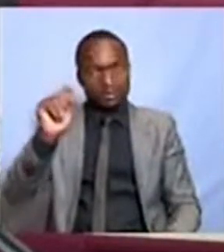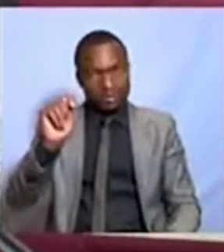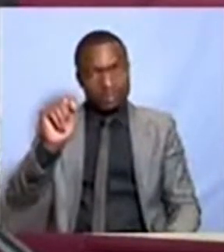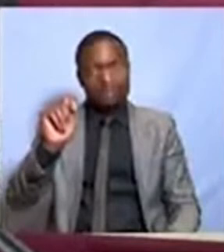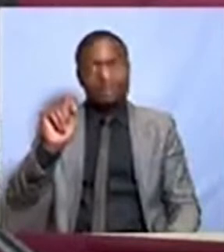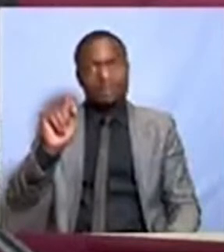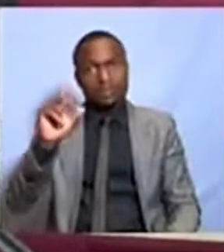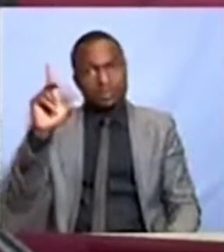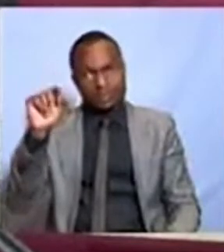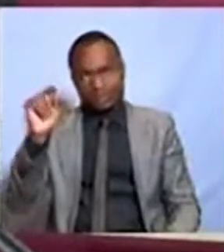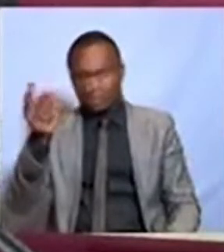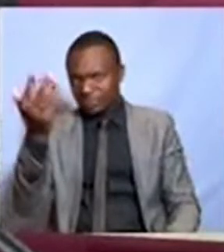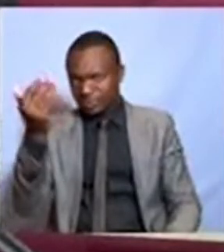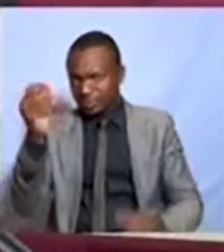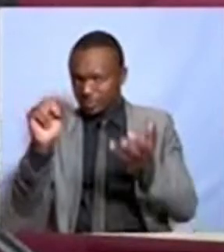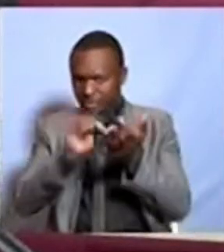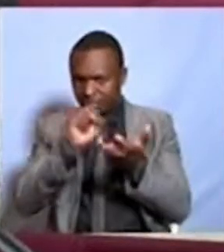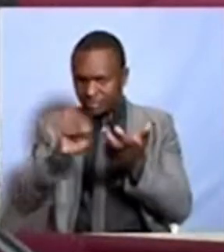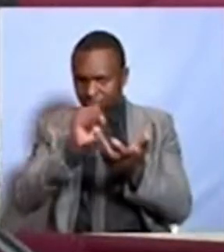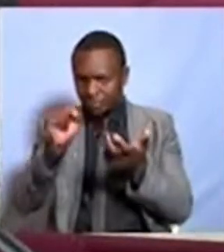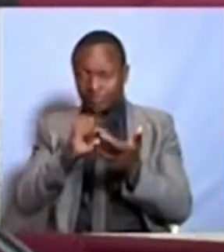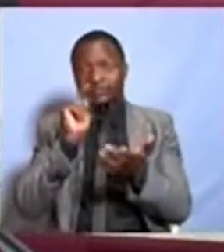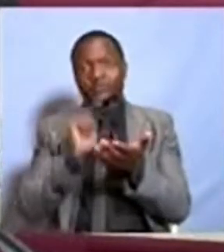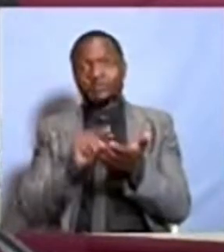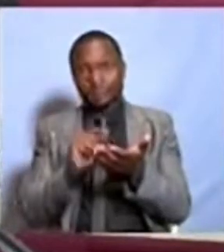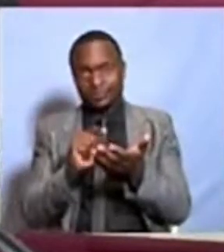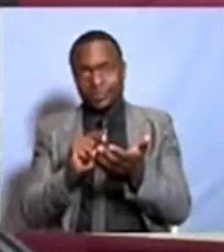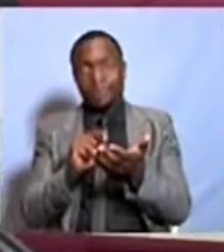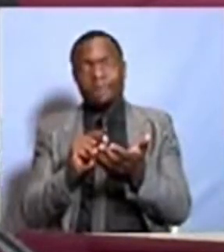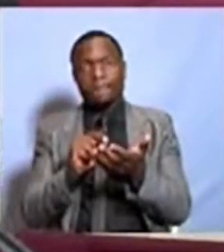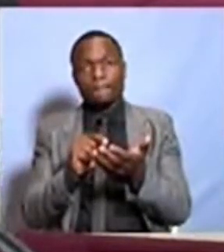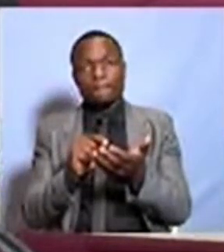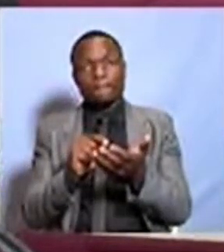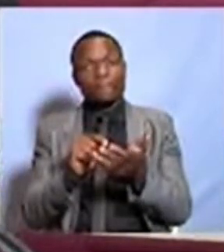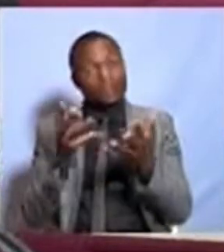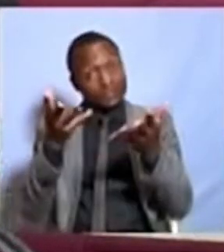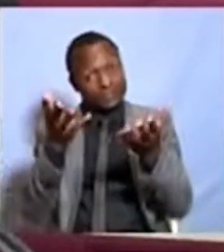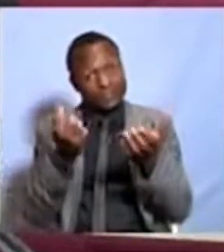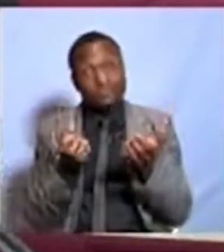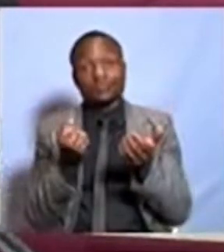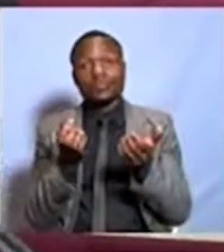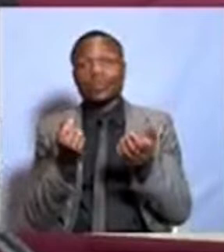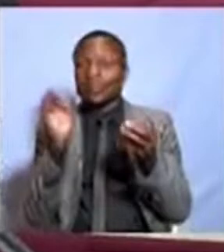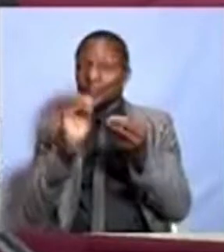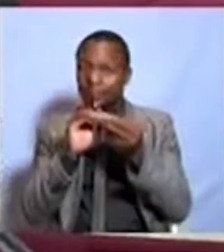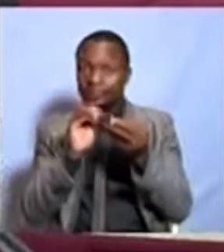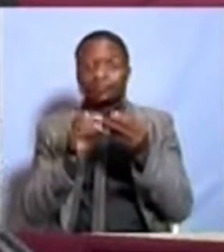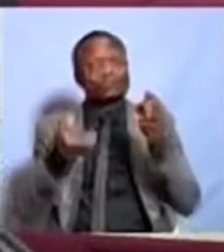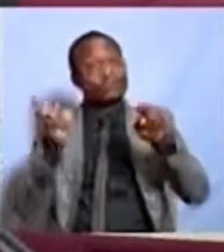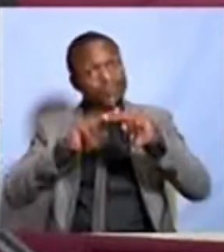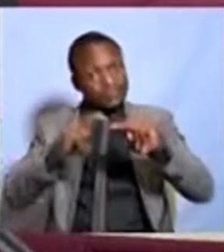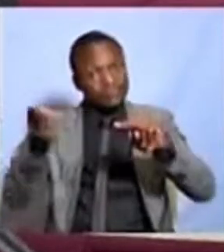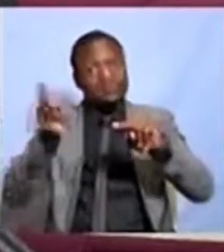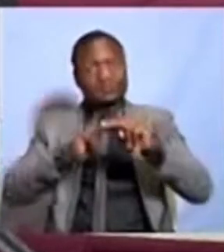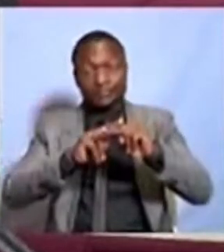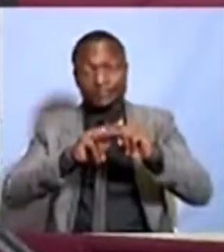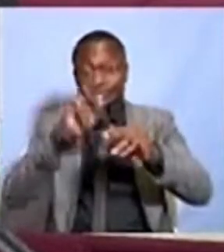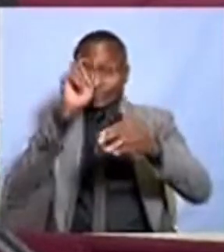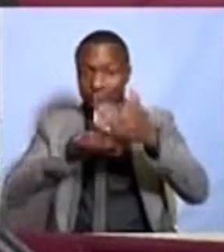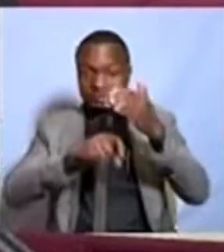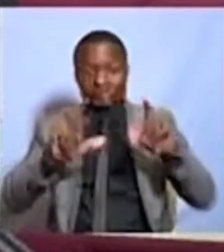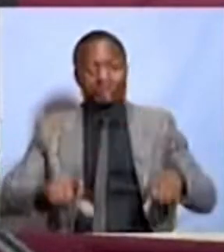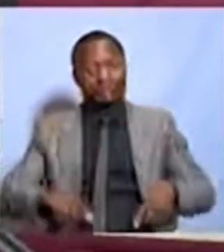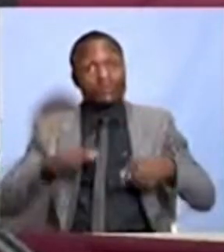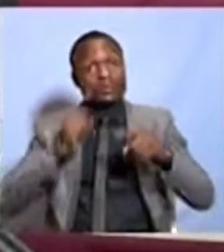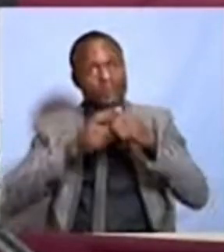from 2015. So this is where we land. We would like a lot more increase given the cost of living and whatnot,